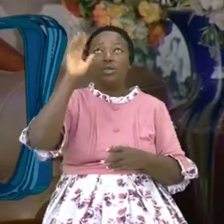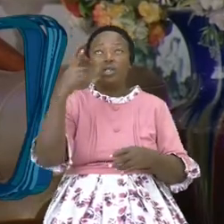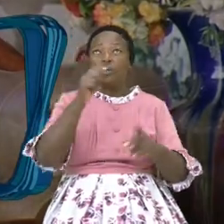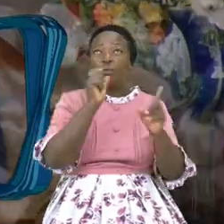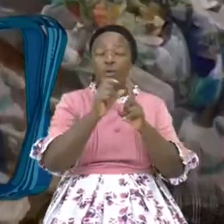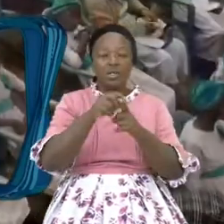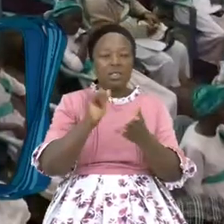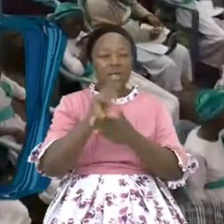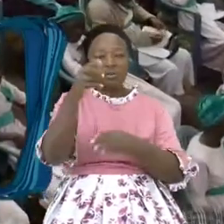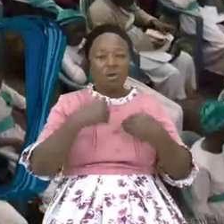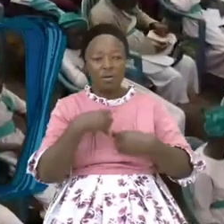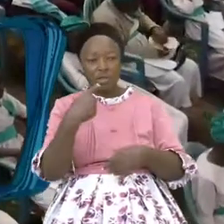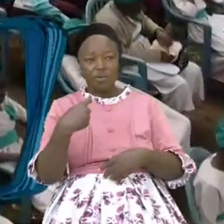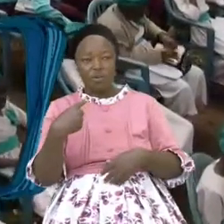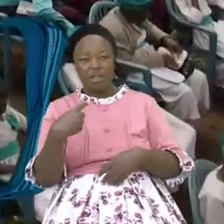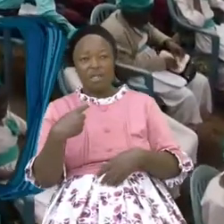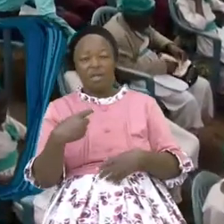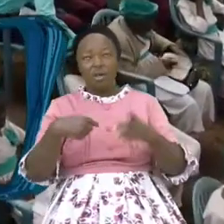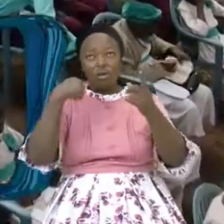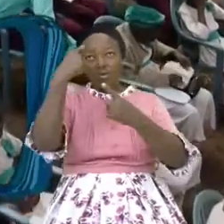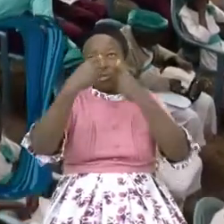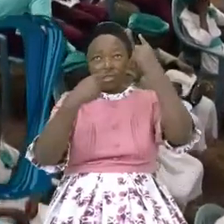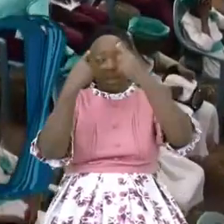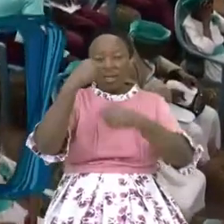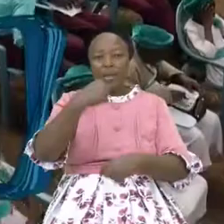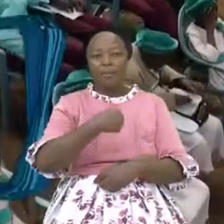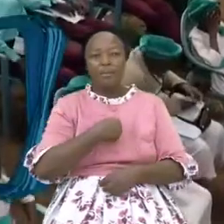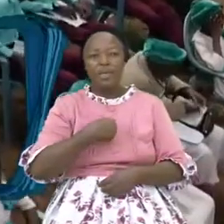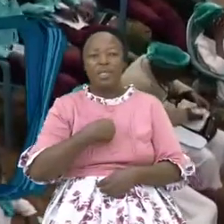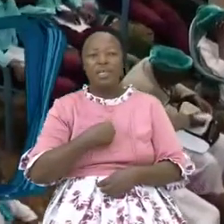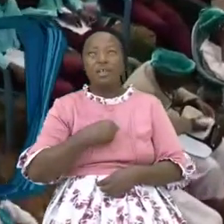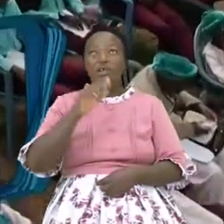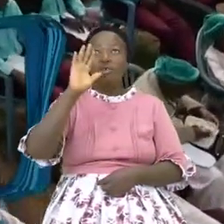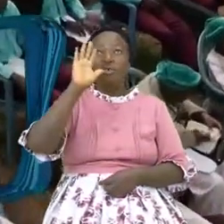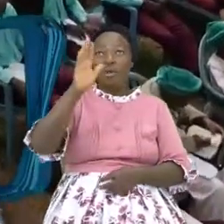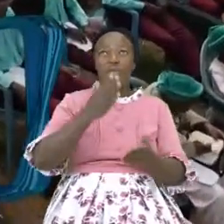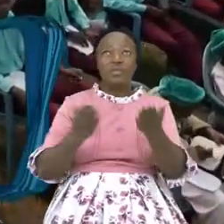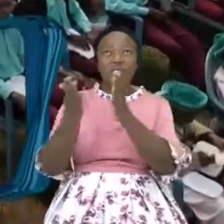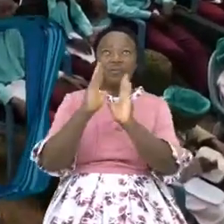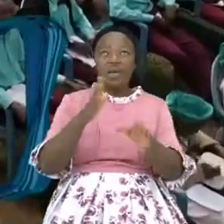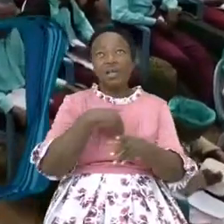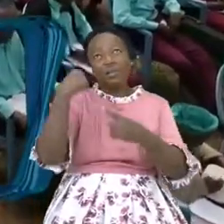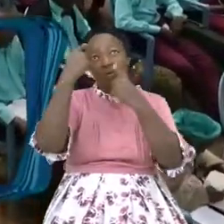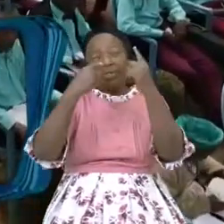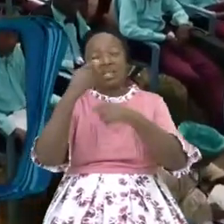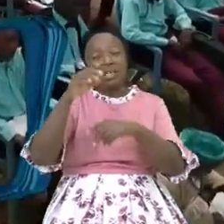thou hast spoken concerning me, thy servant, and concerning his